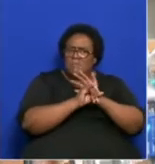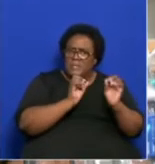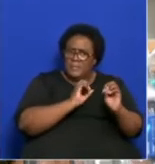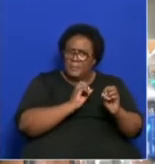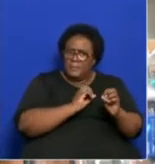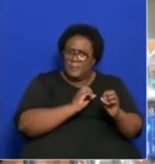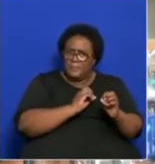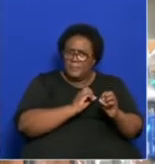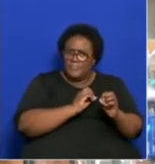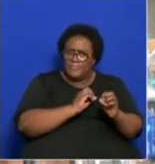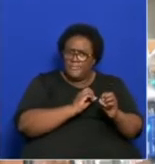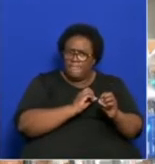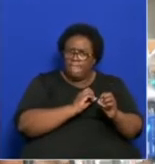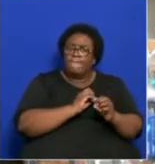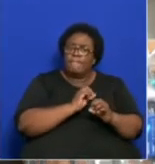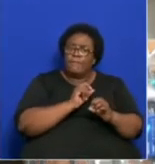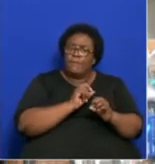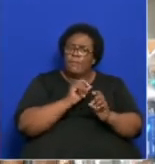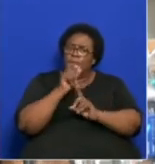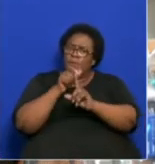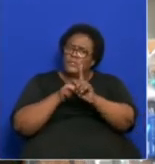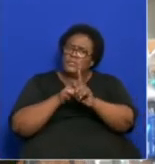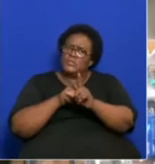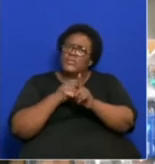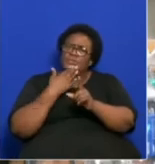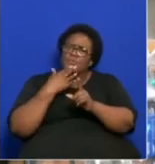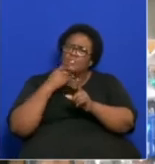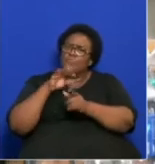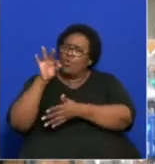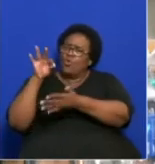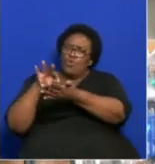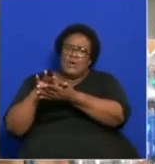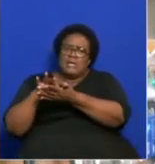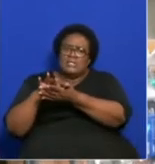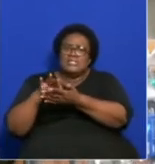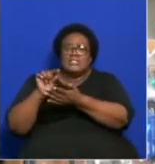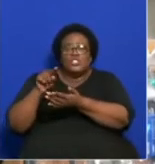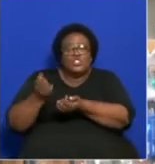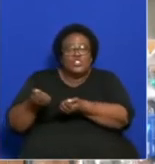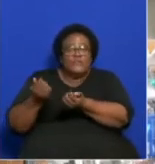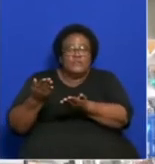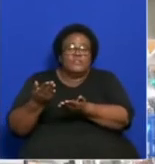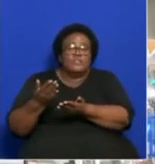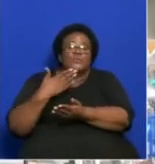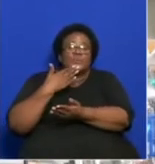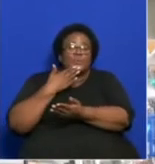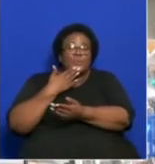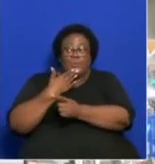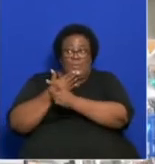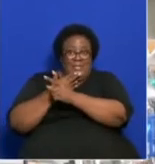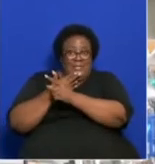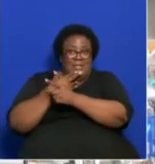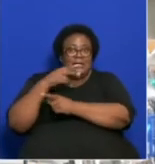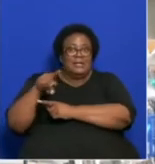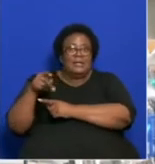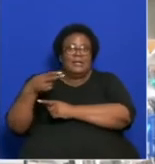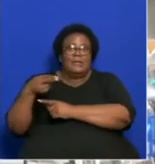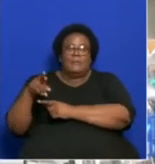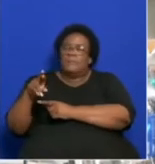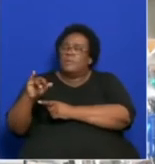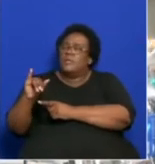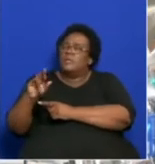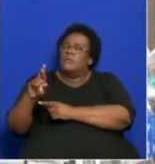fact, the person who authorized these services did not have the authority to do that?